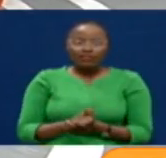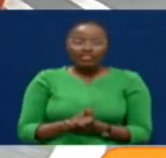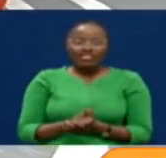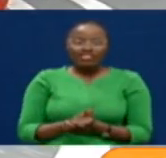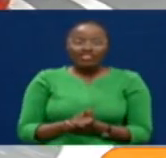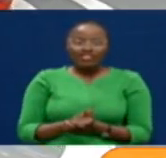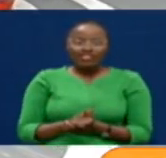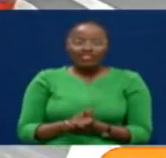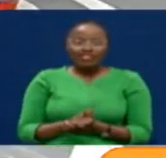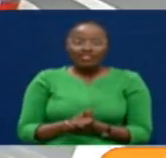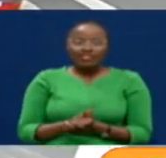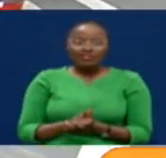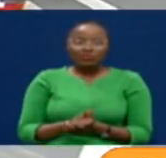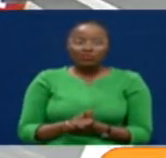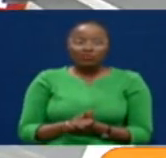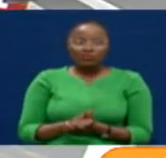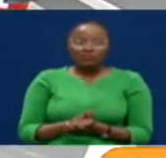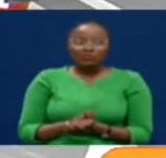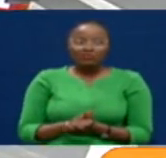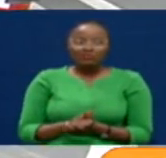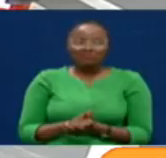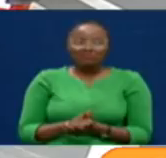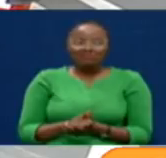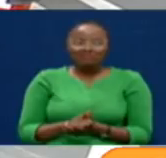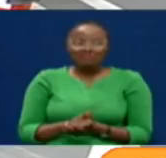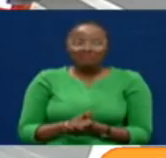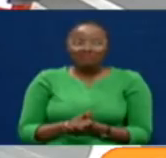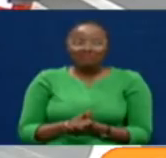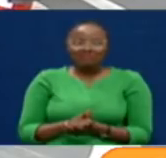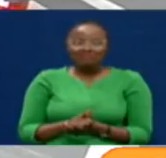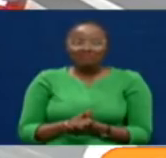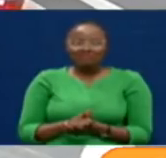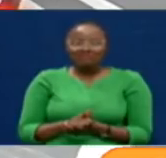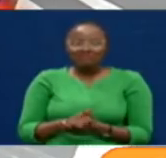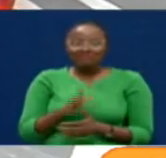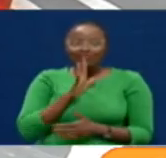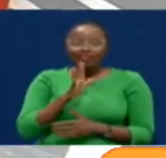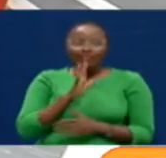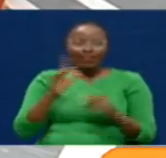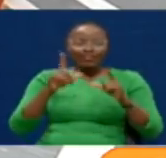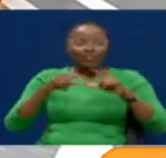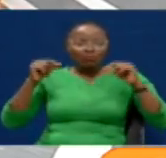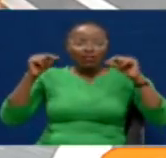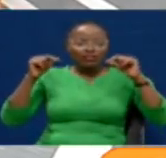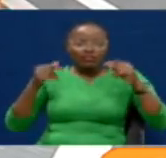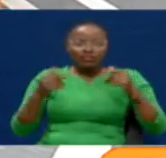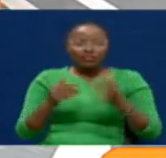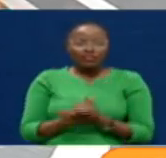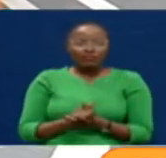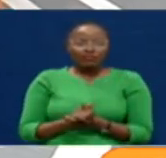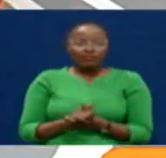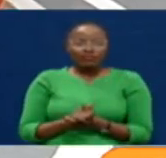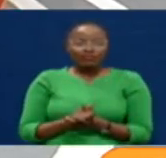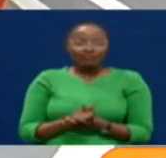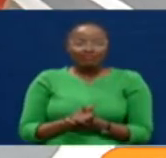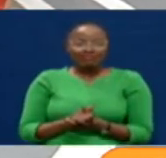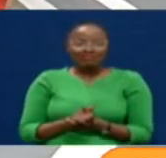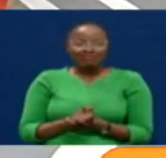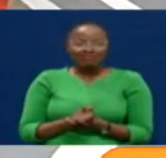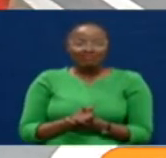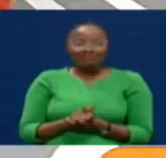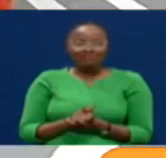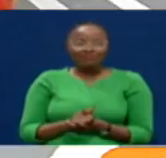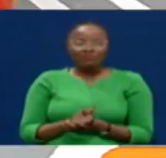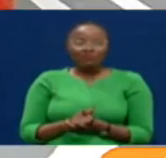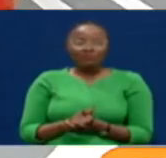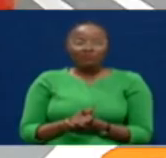konban arigato gozaimasu. Minasan, iroiro arigato gozaimashita. Yoku, Charles Njonjo no 100 nen